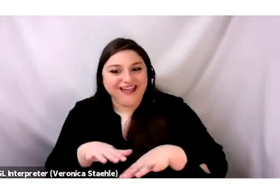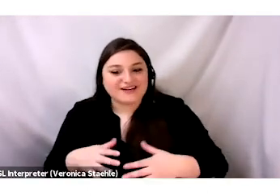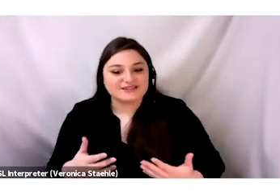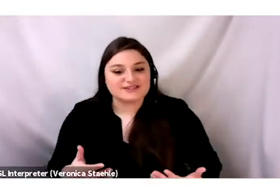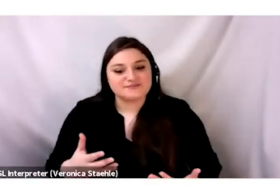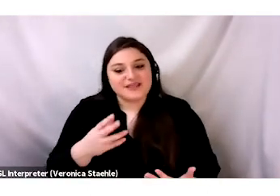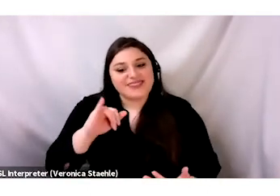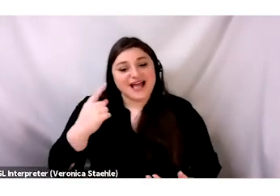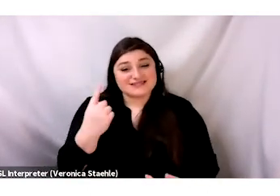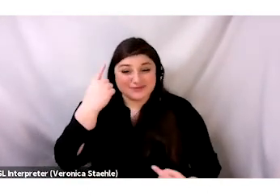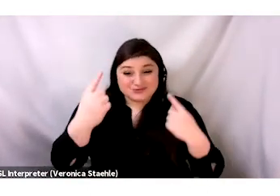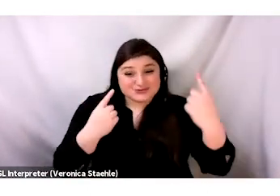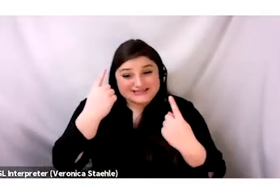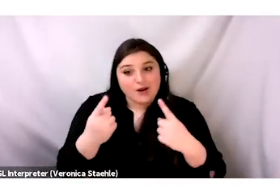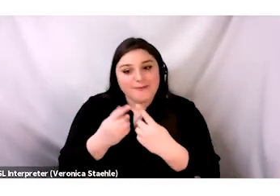way that nature